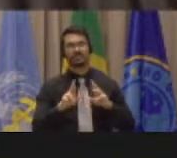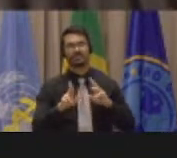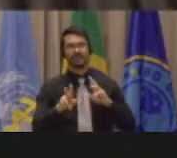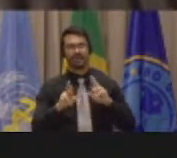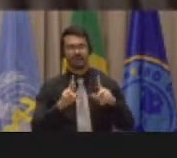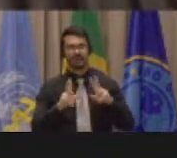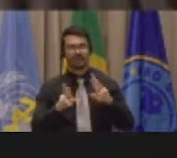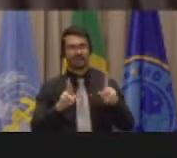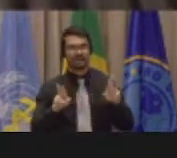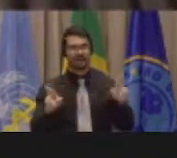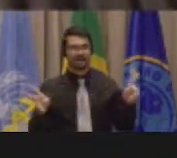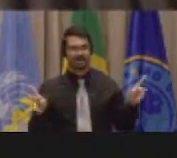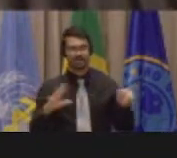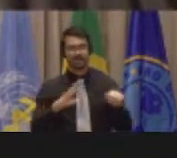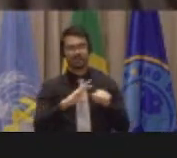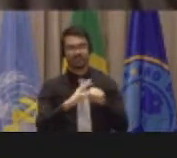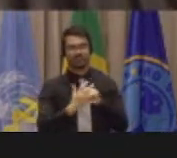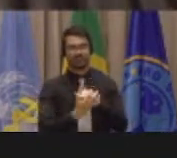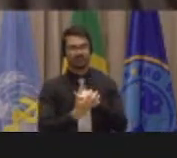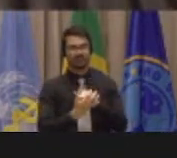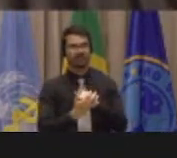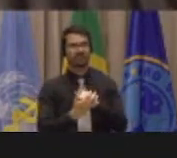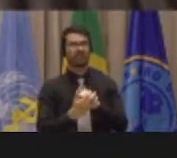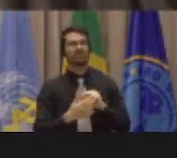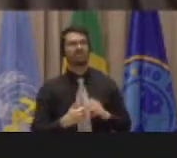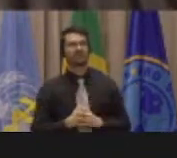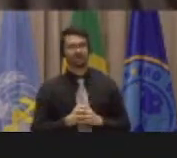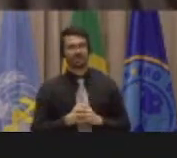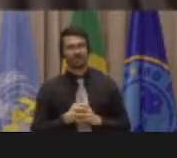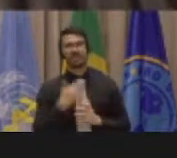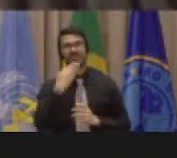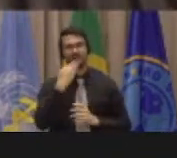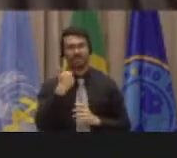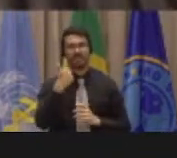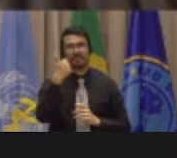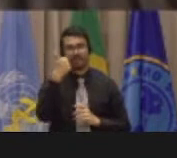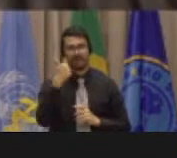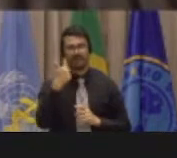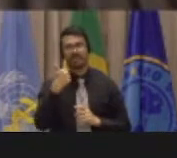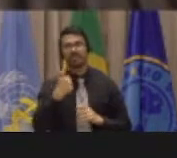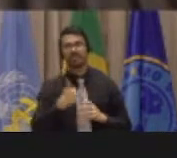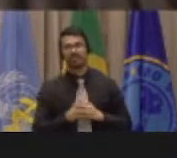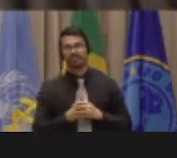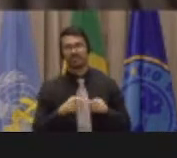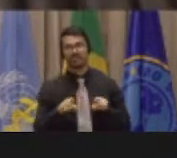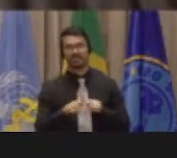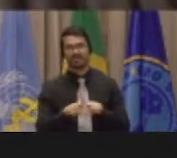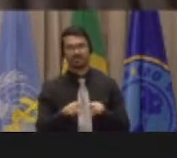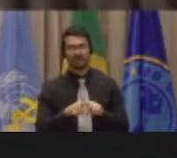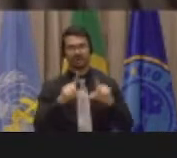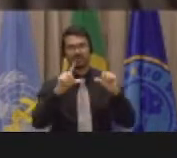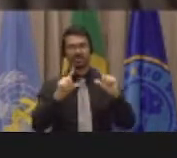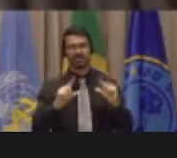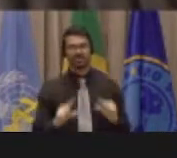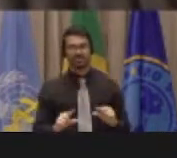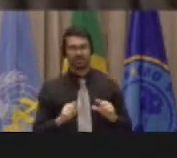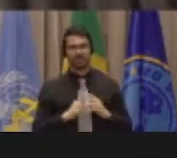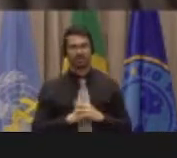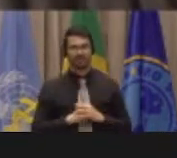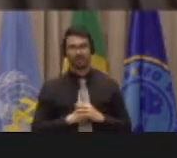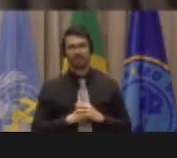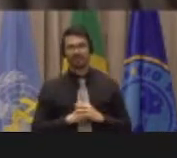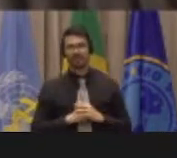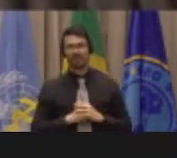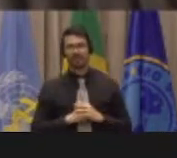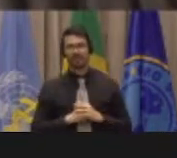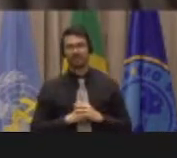and I could see that the COVID variants are